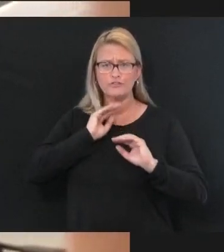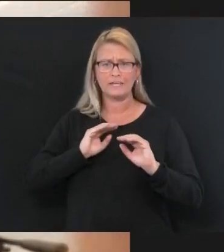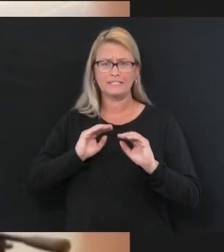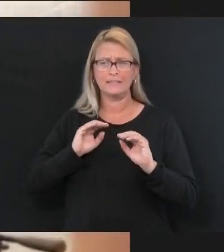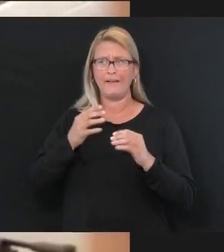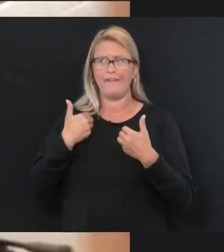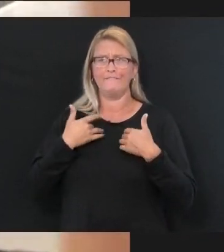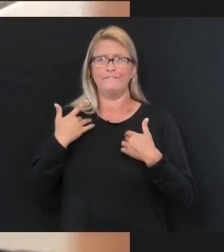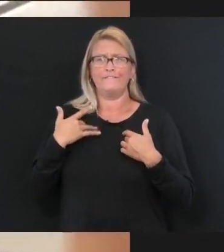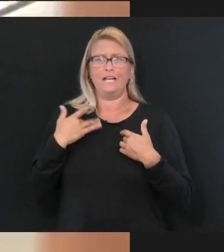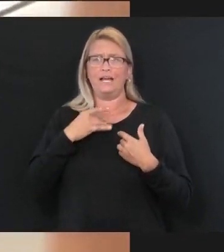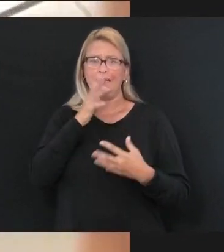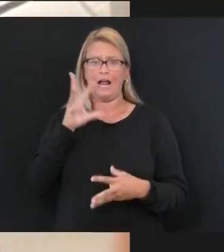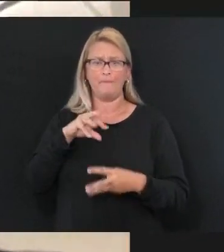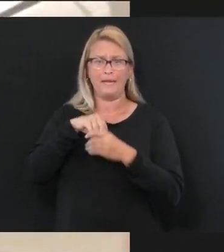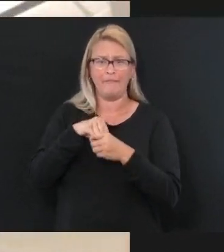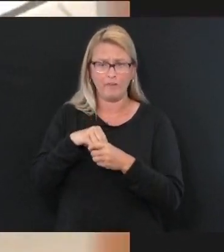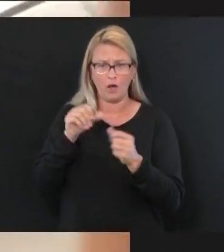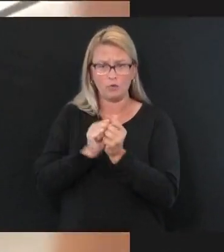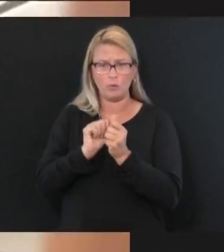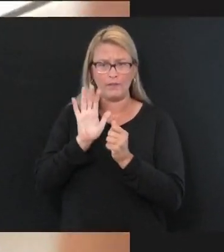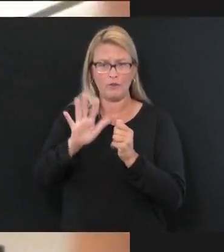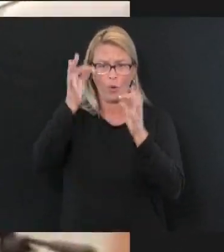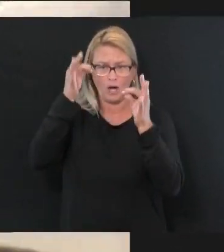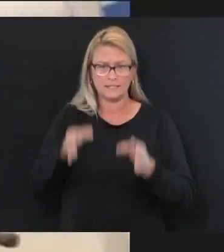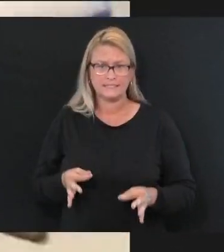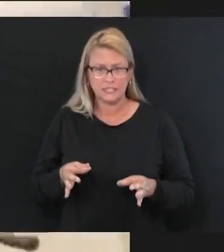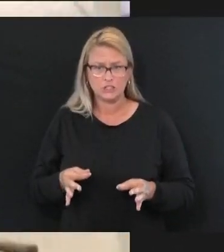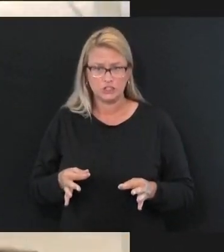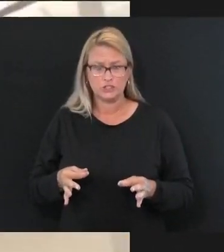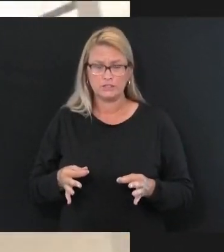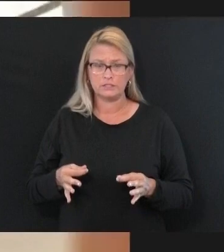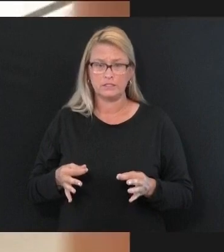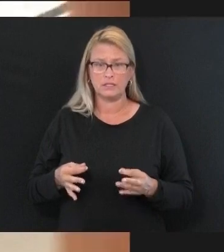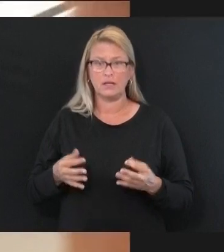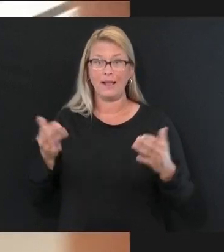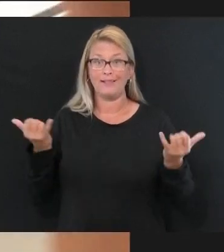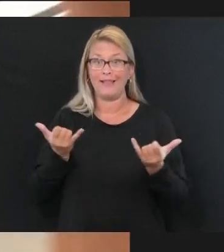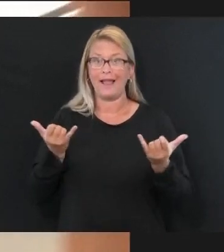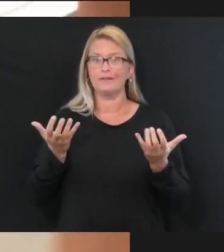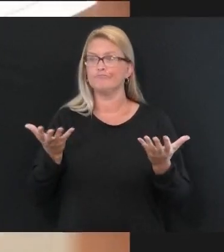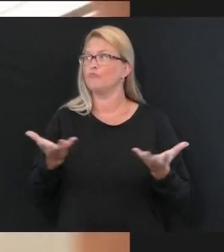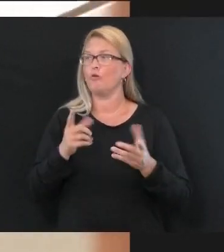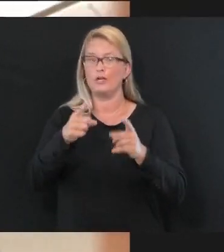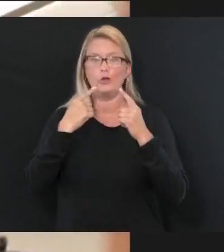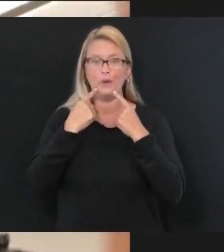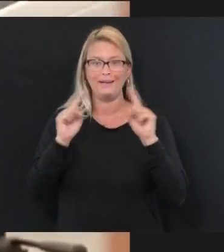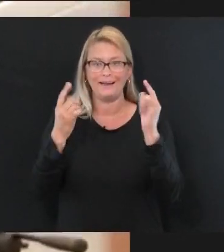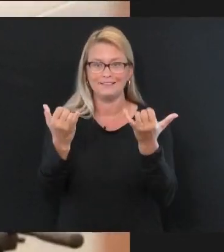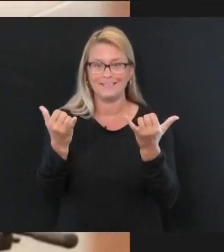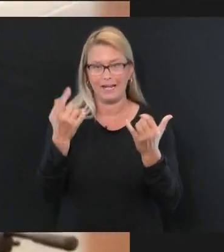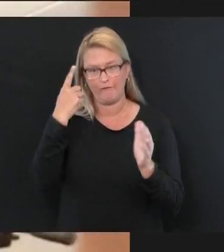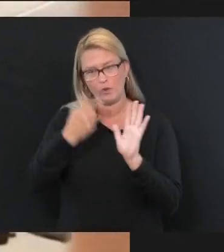of the loop. They're not being consulted on some of these things like what was announced today. Your thoughts?